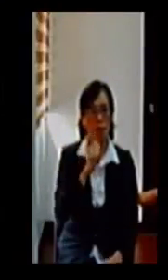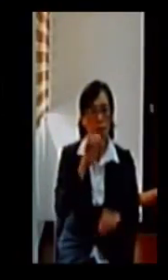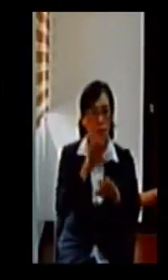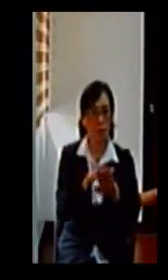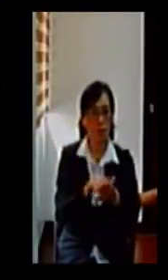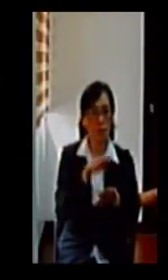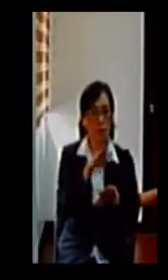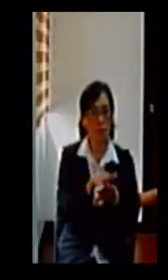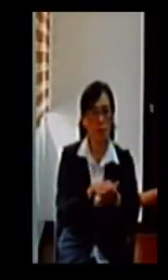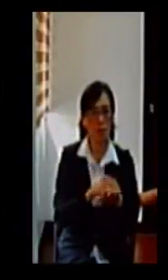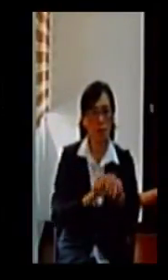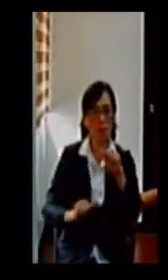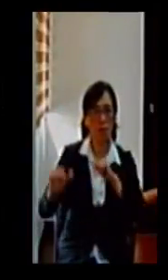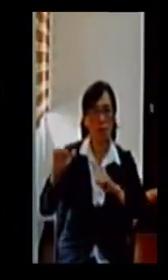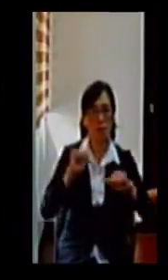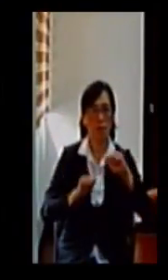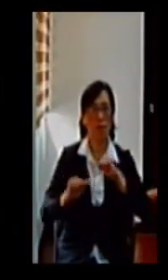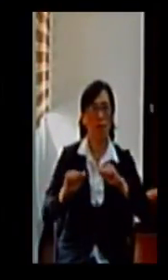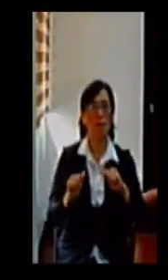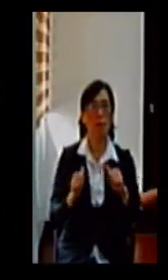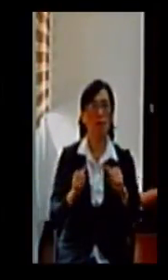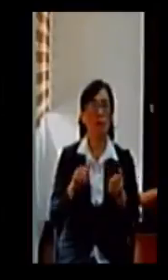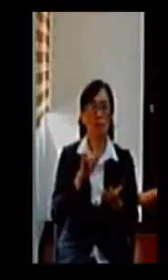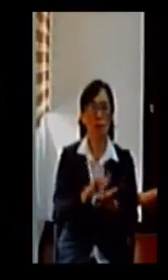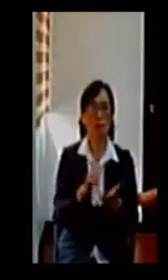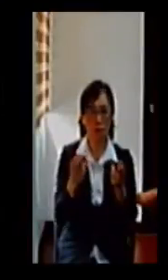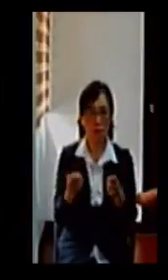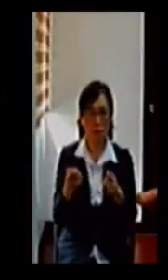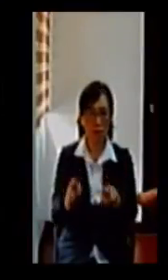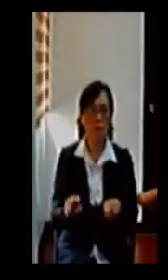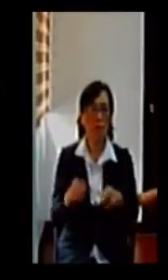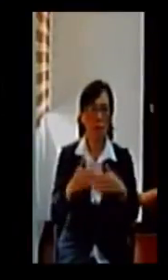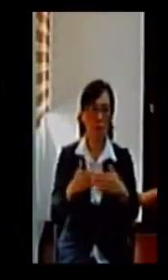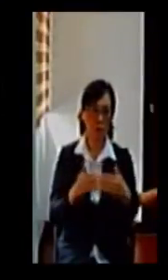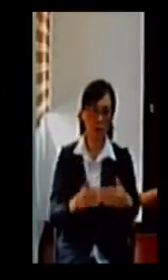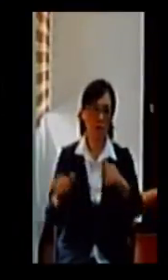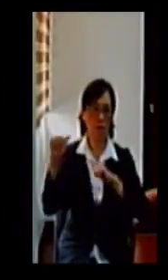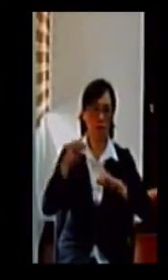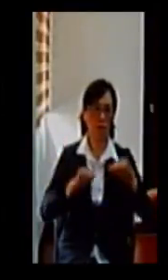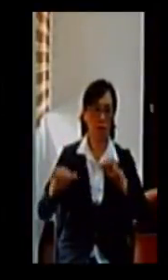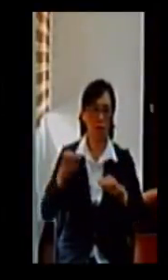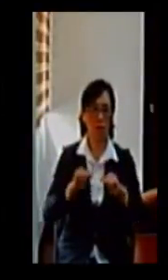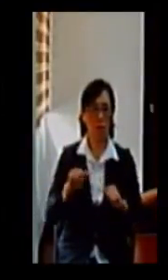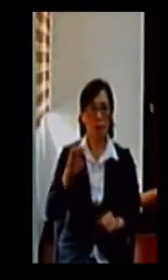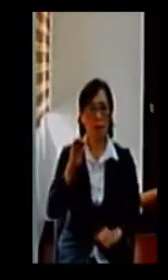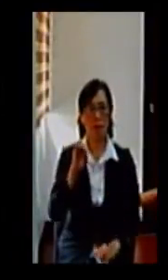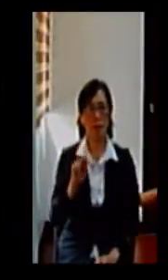react. Nangyari na bago tayo mag-react. On Doyhap, you know,